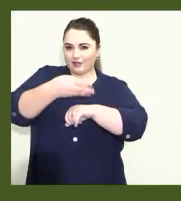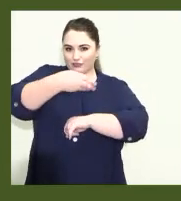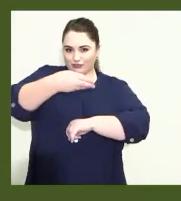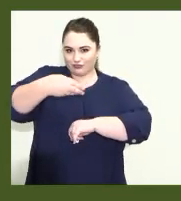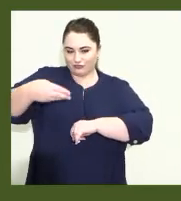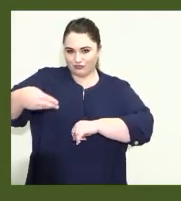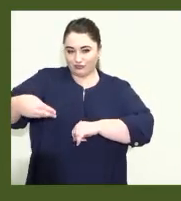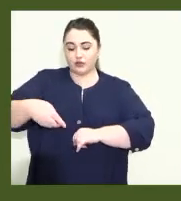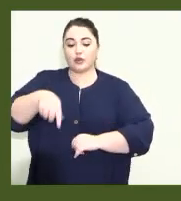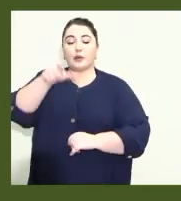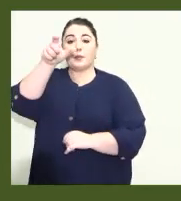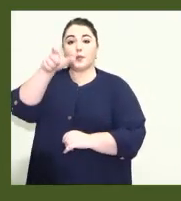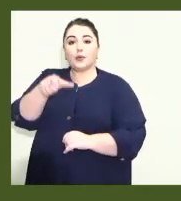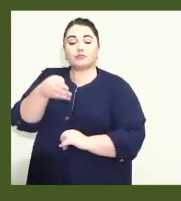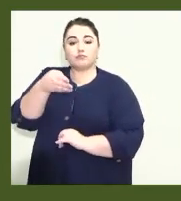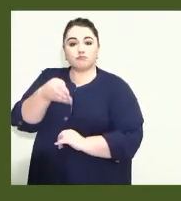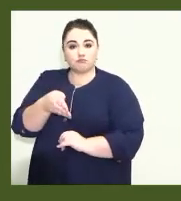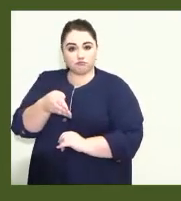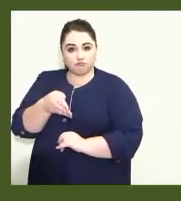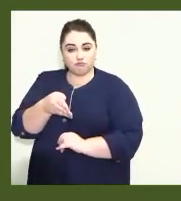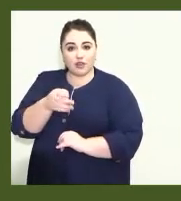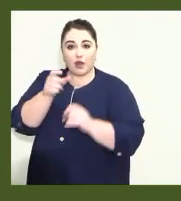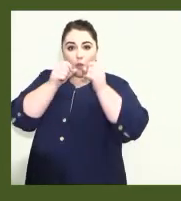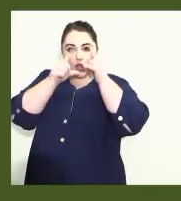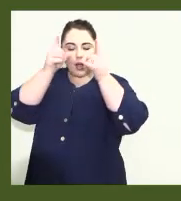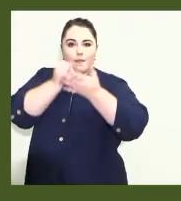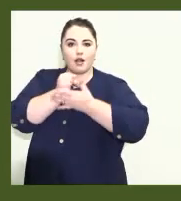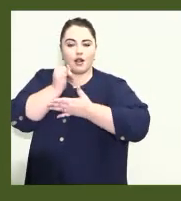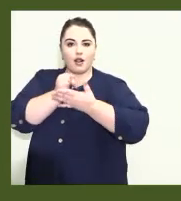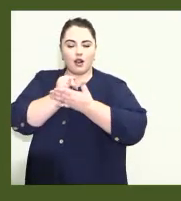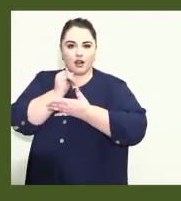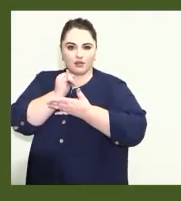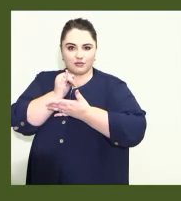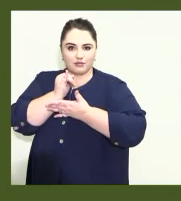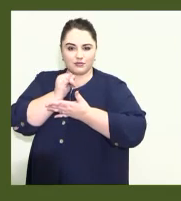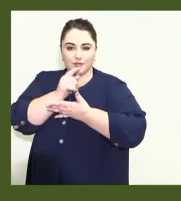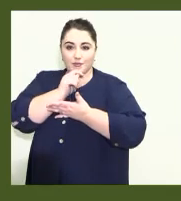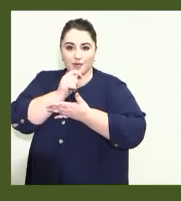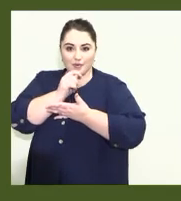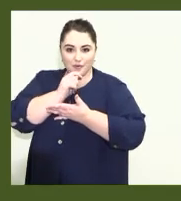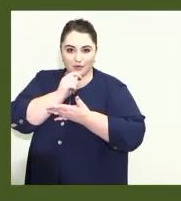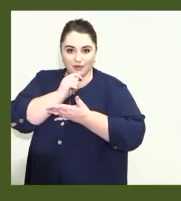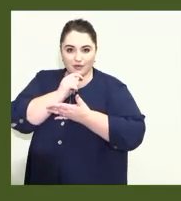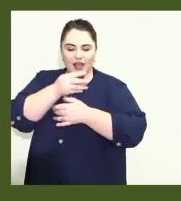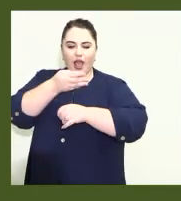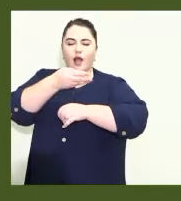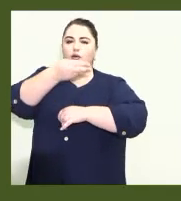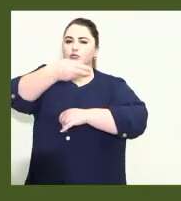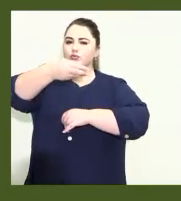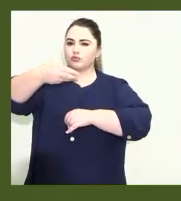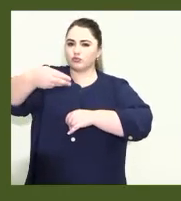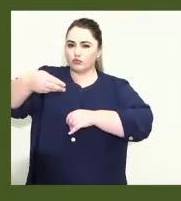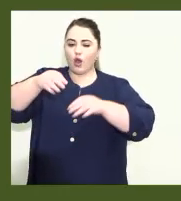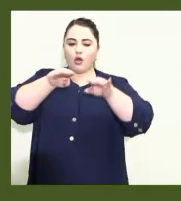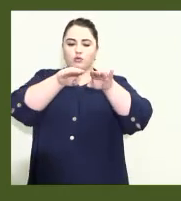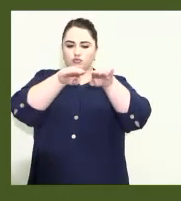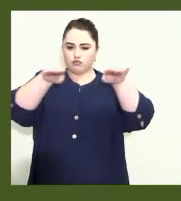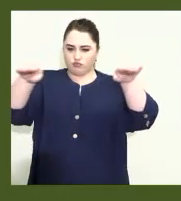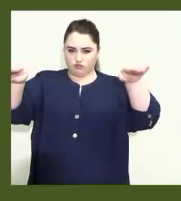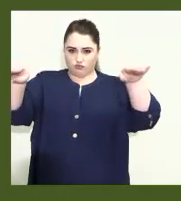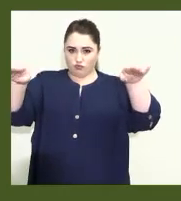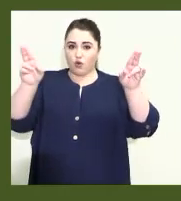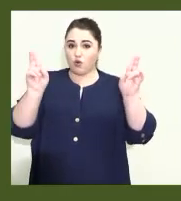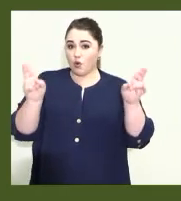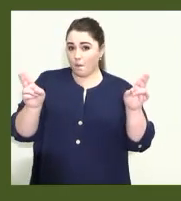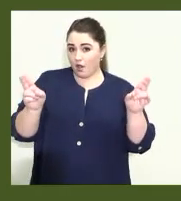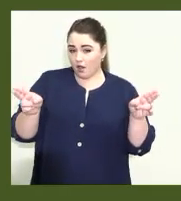glucose. Now here's a person. He or she wakes up early in the morning. And then the glucose is what? Is it normal? Because